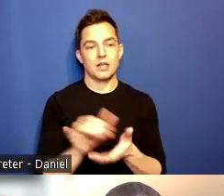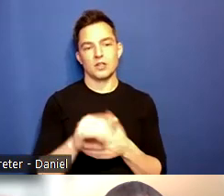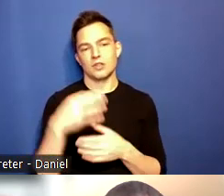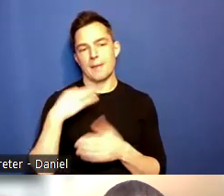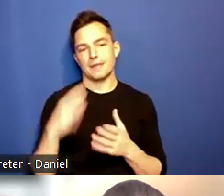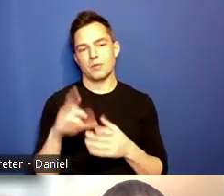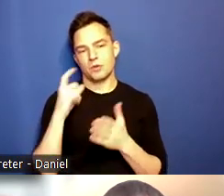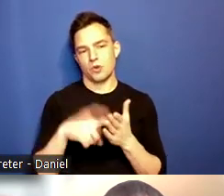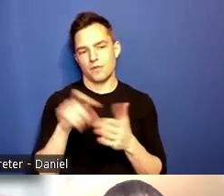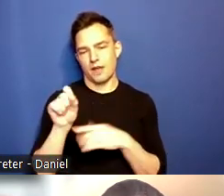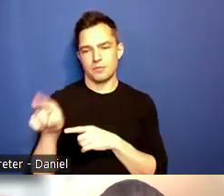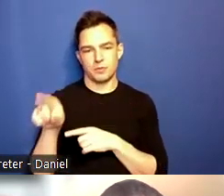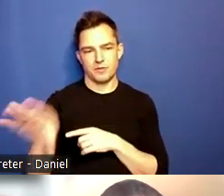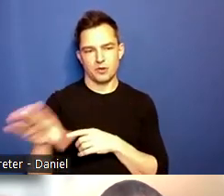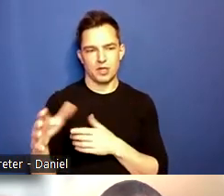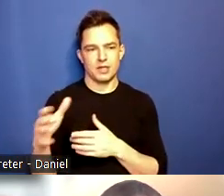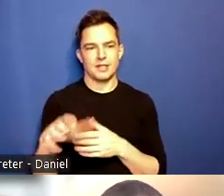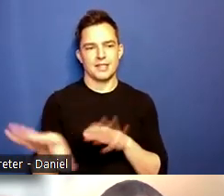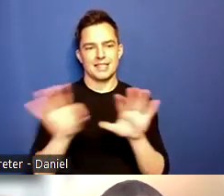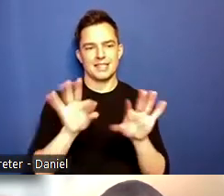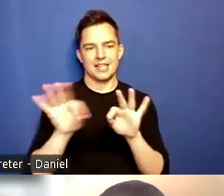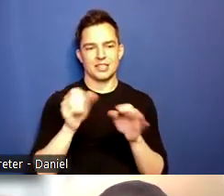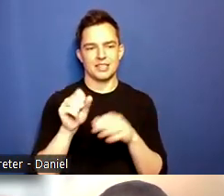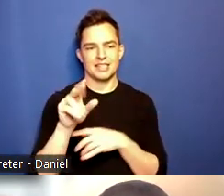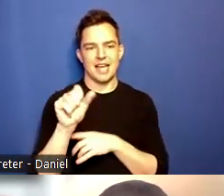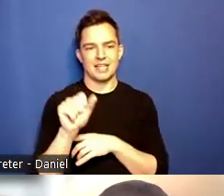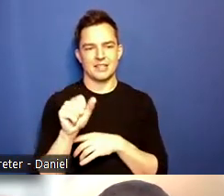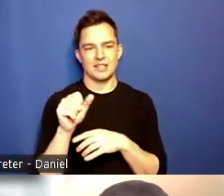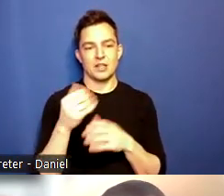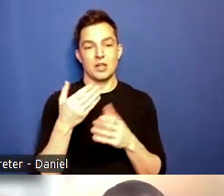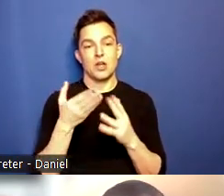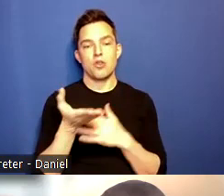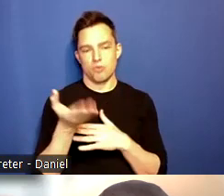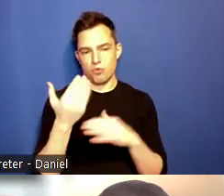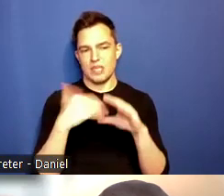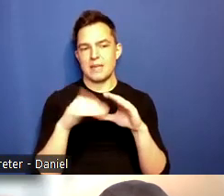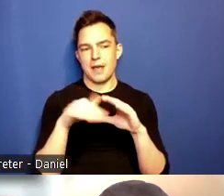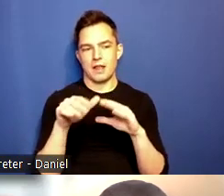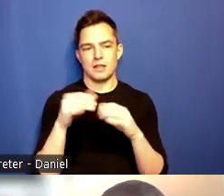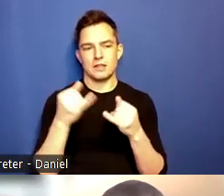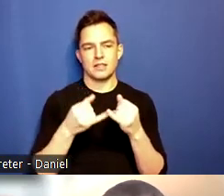notified of their selection status via email at the end of May 2023.